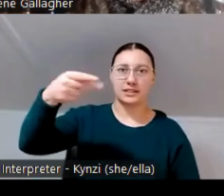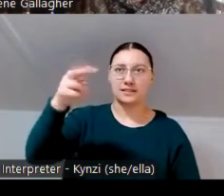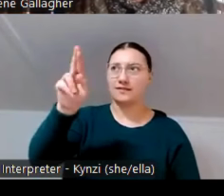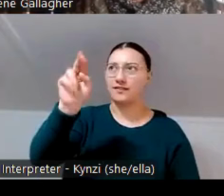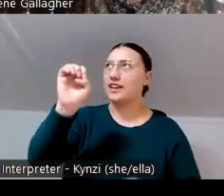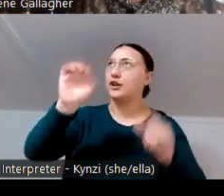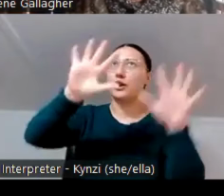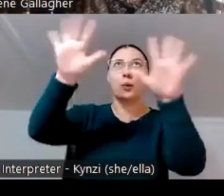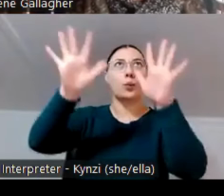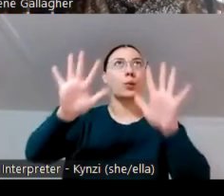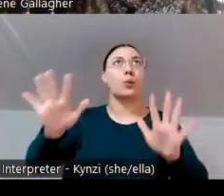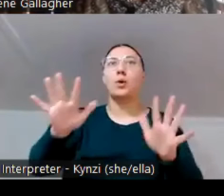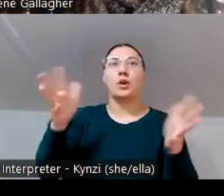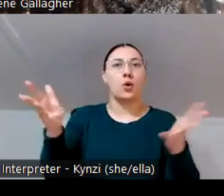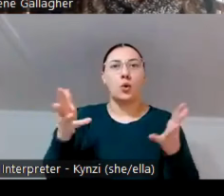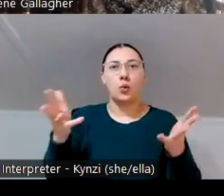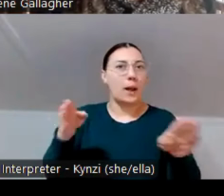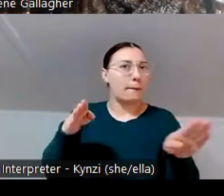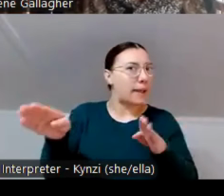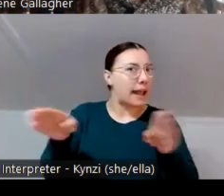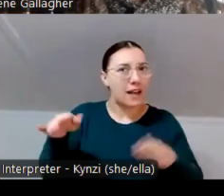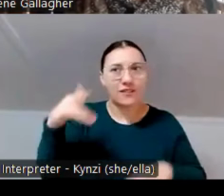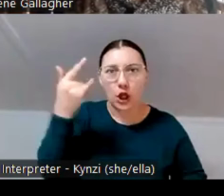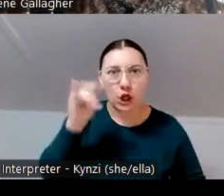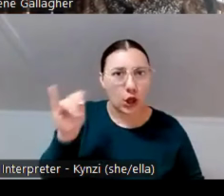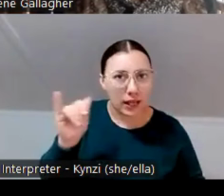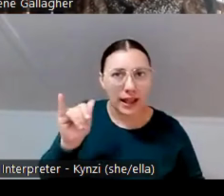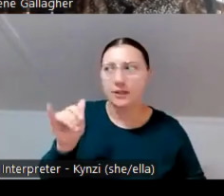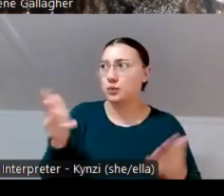acting. What's the weather acting like in your town today?